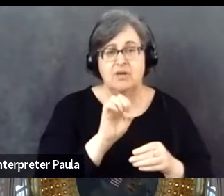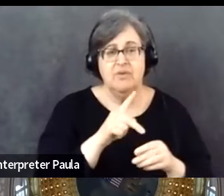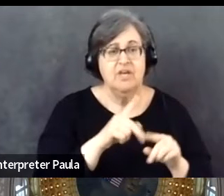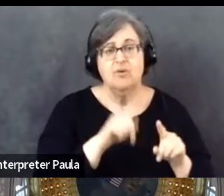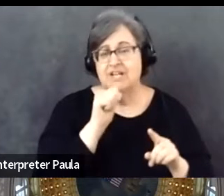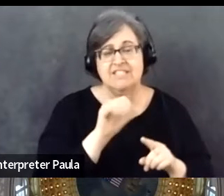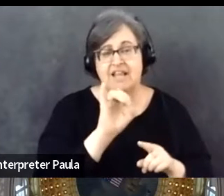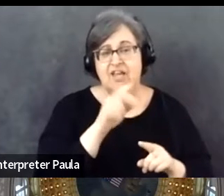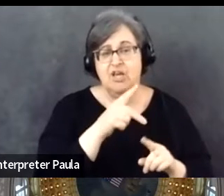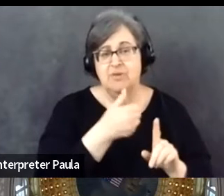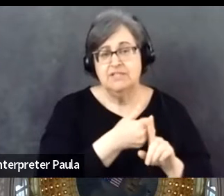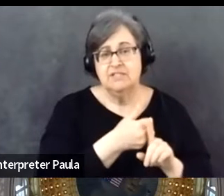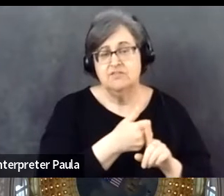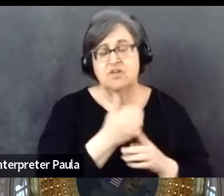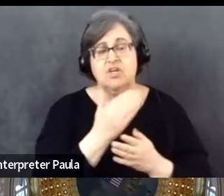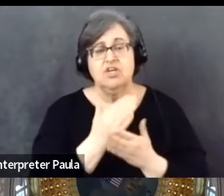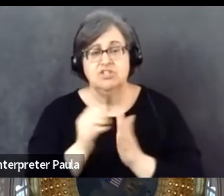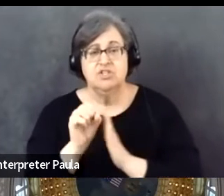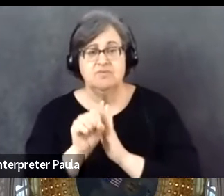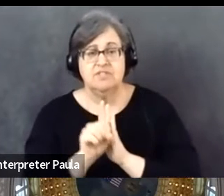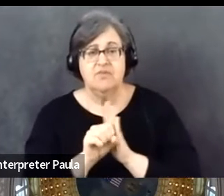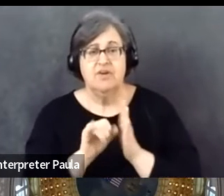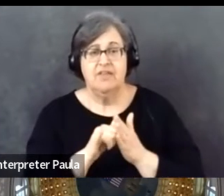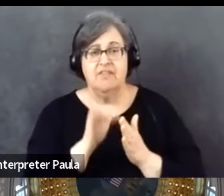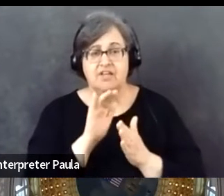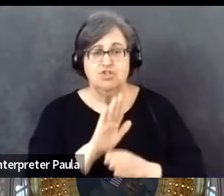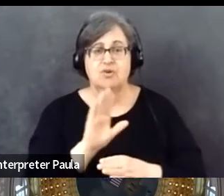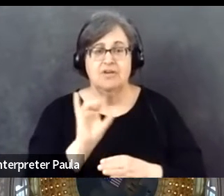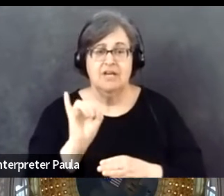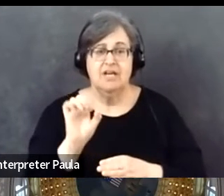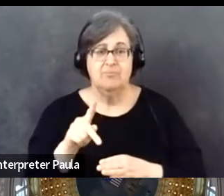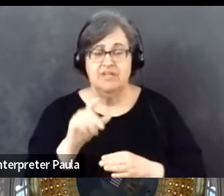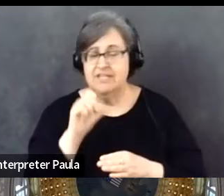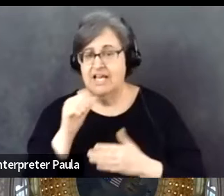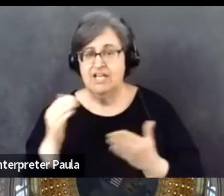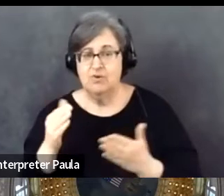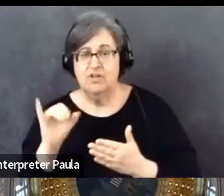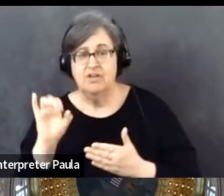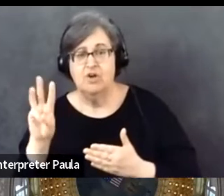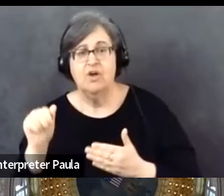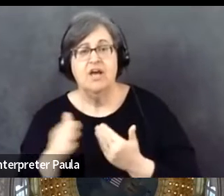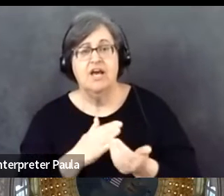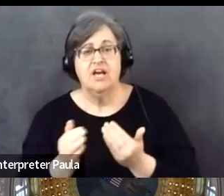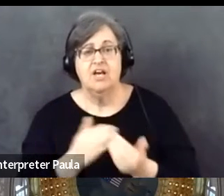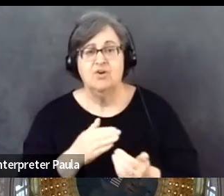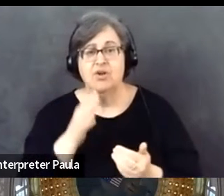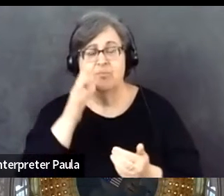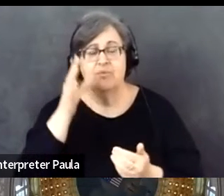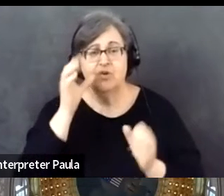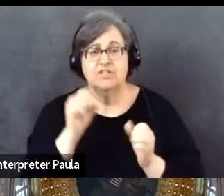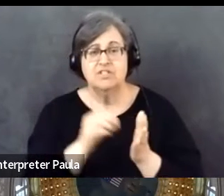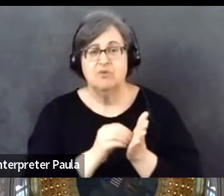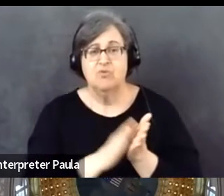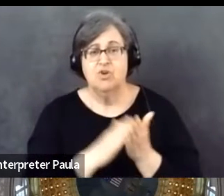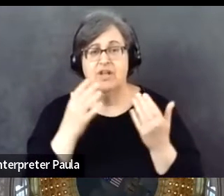IEP itself. And in some states, that's actually your IEP. That's not here. But anyway, parents can put that in the